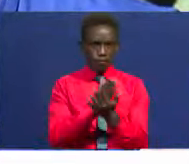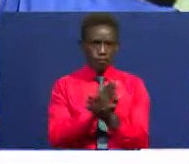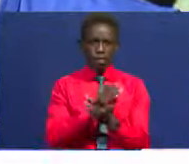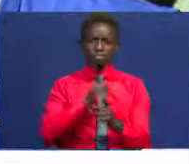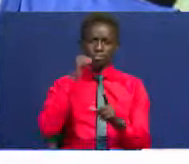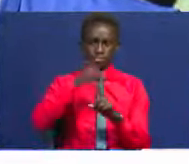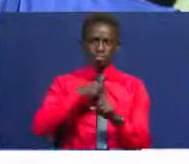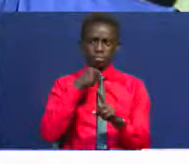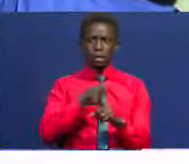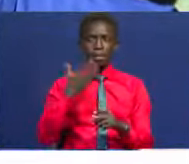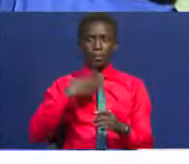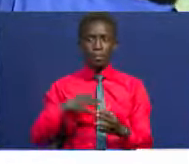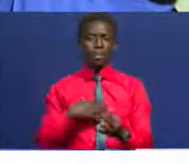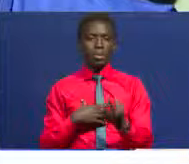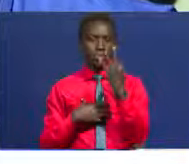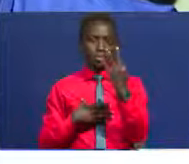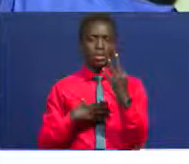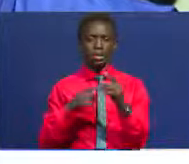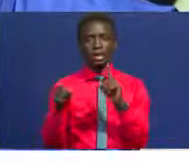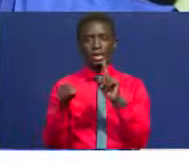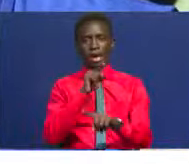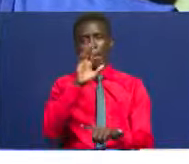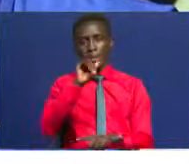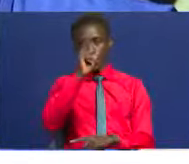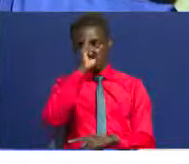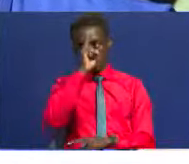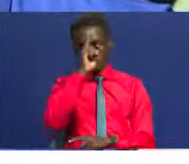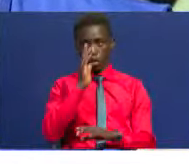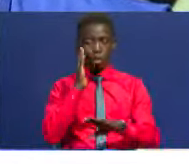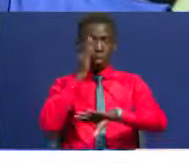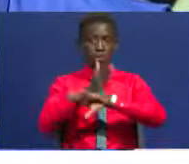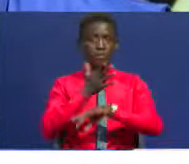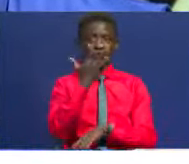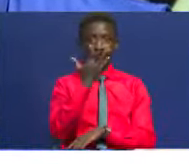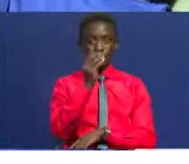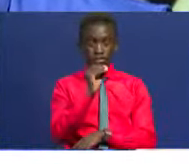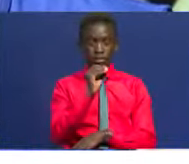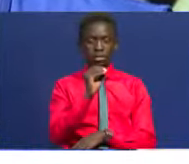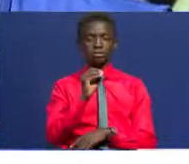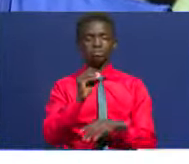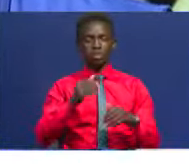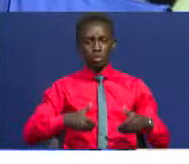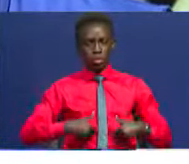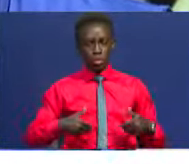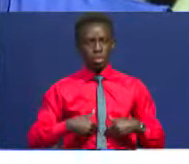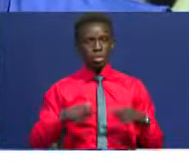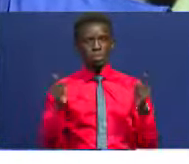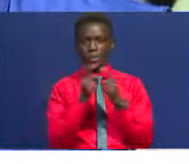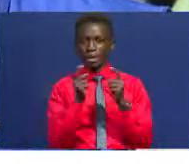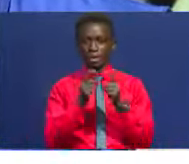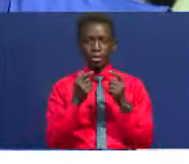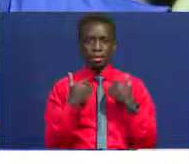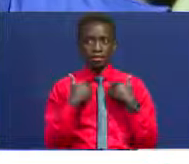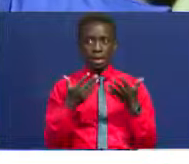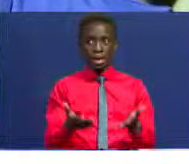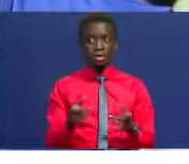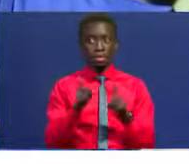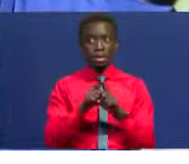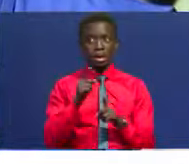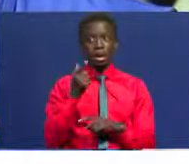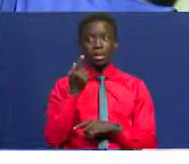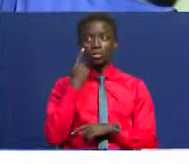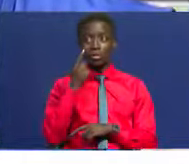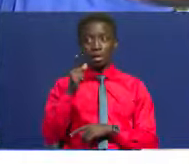watu watatu wameuliwa na polisi, na vijana zaidi ya 50 wameumizwa sana. Hata tunapoongea Coast General, vijana